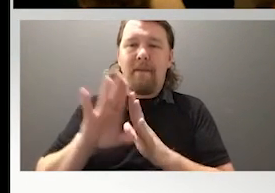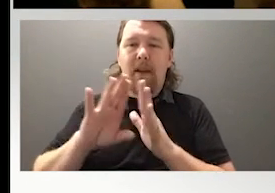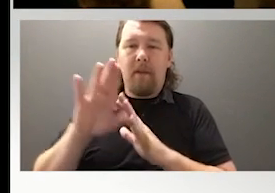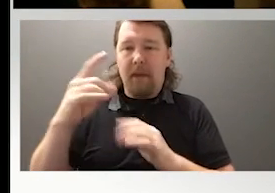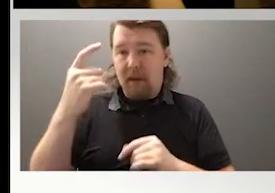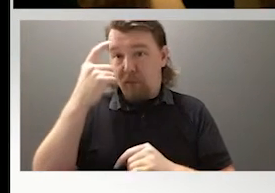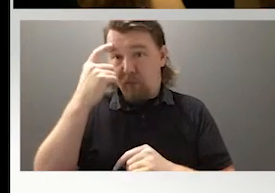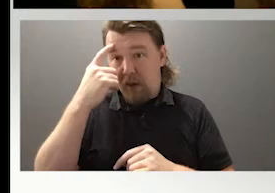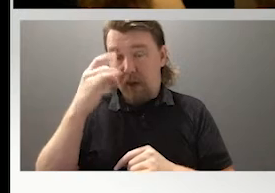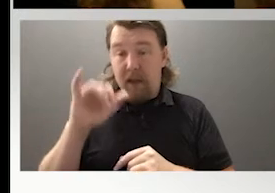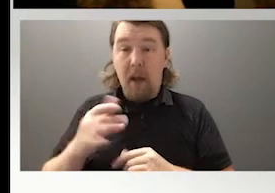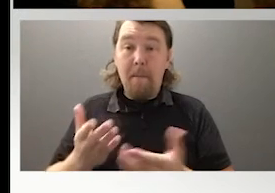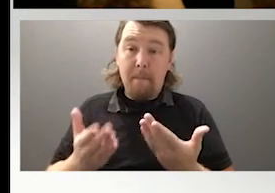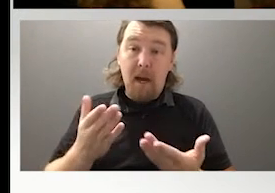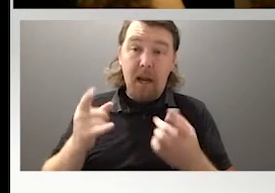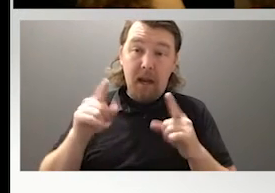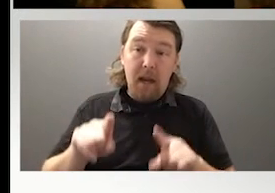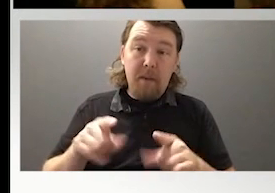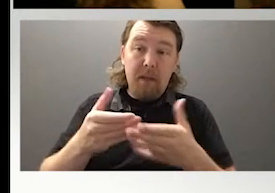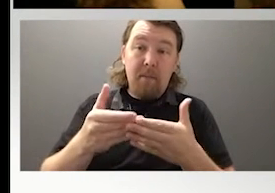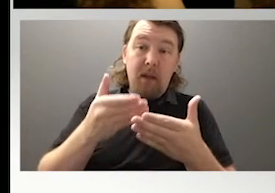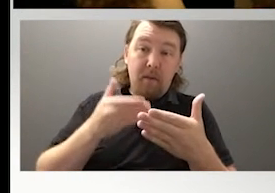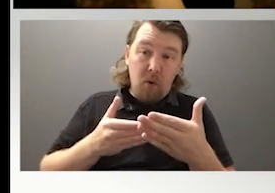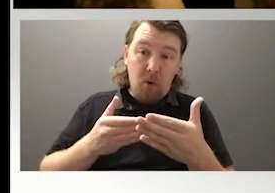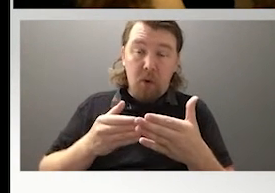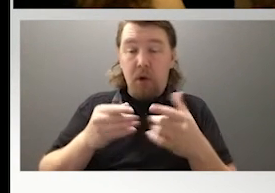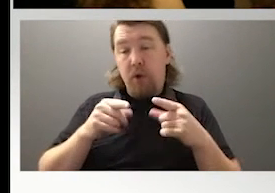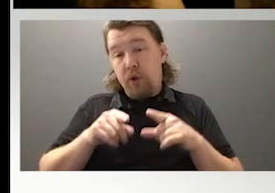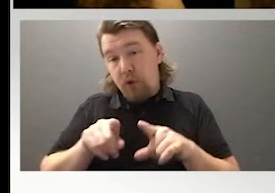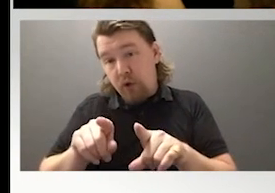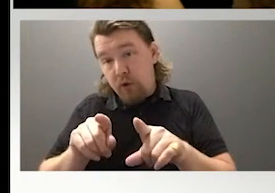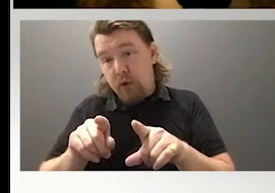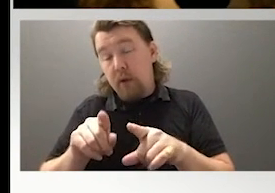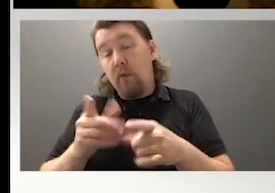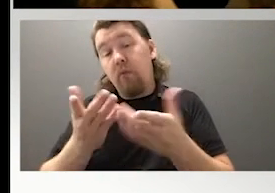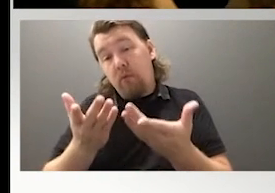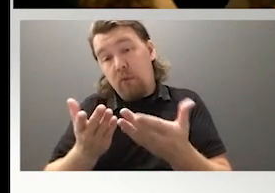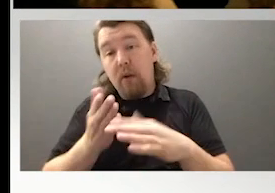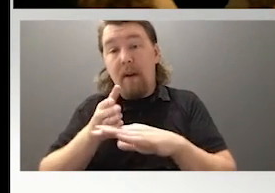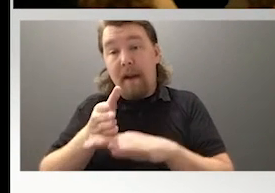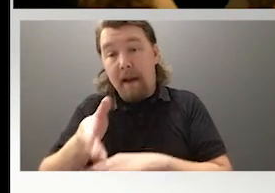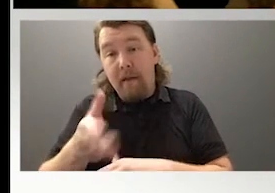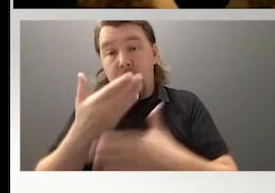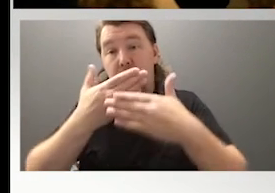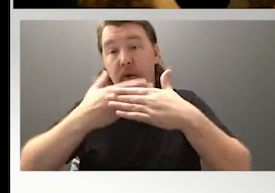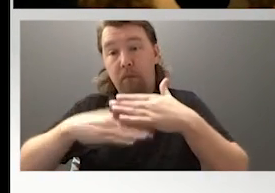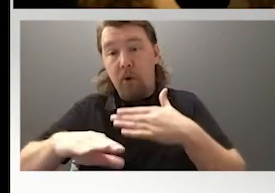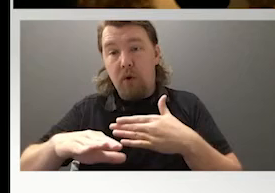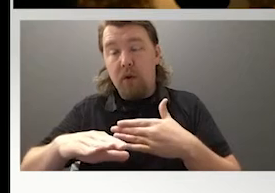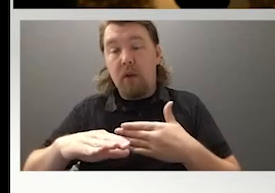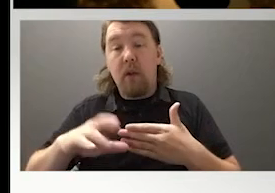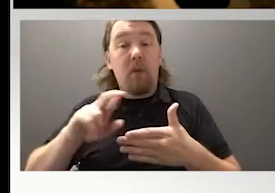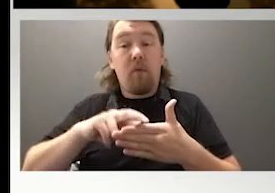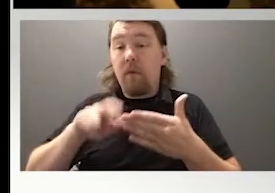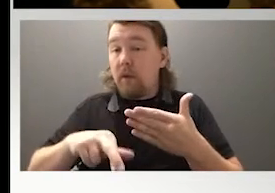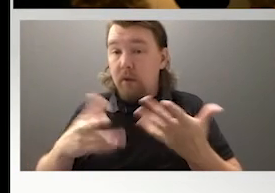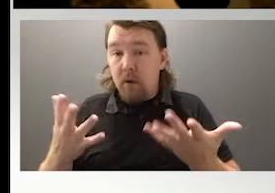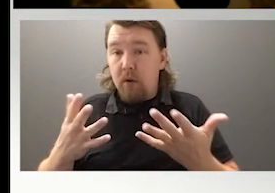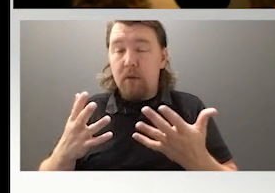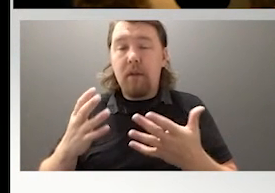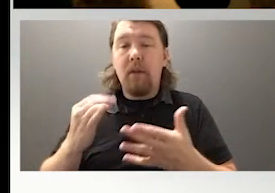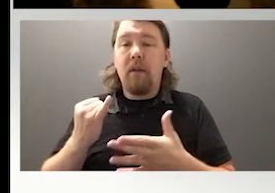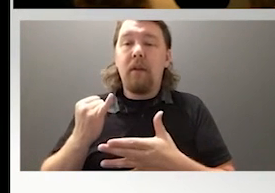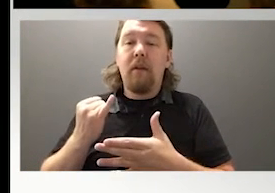brain that may occur before, during, or after birth, and that results in the loss